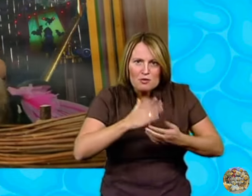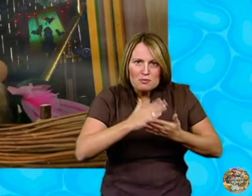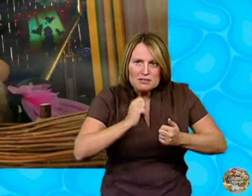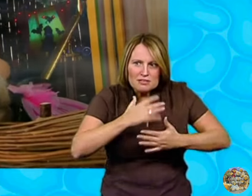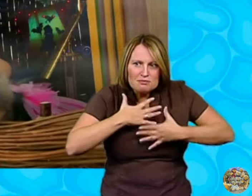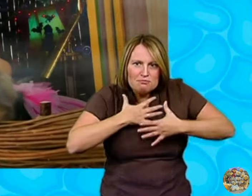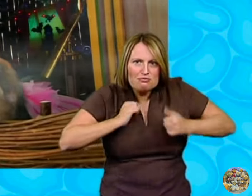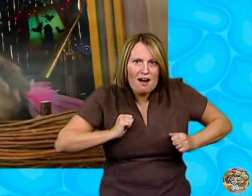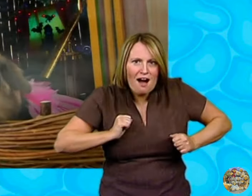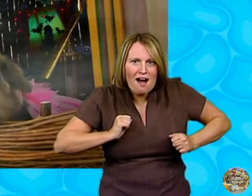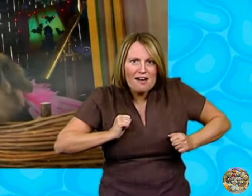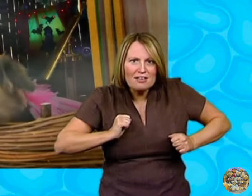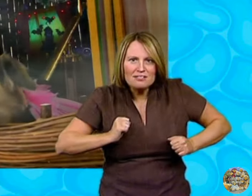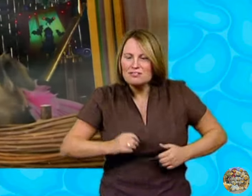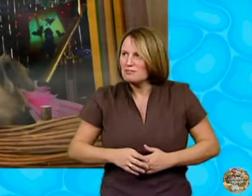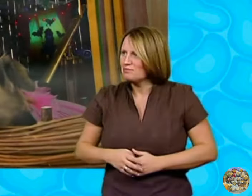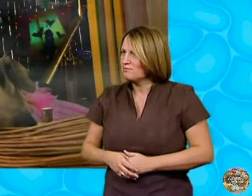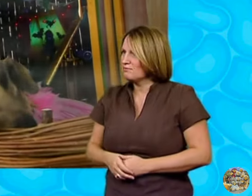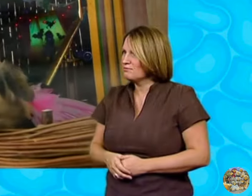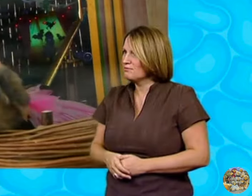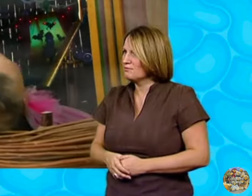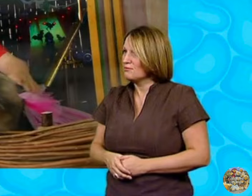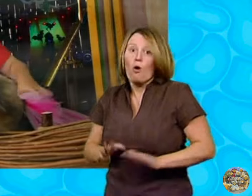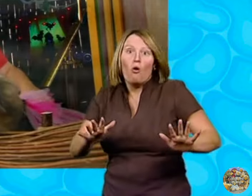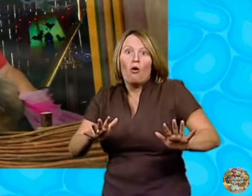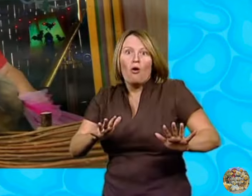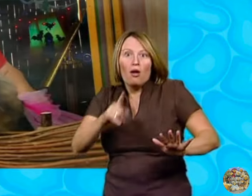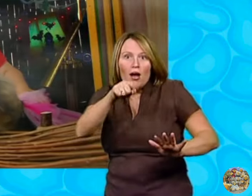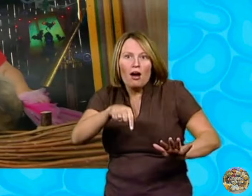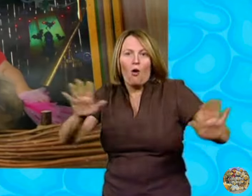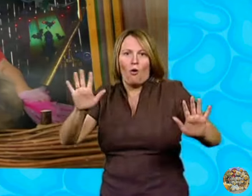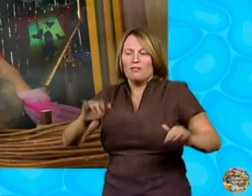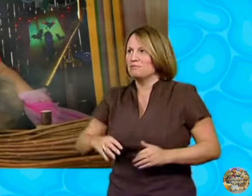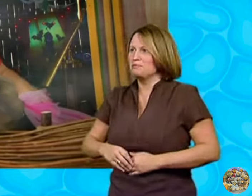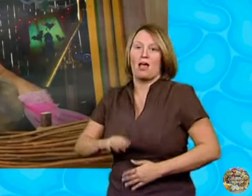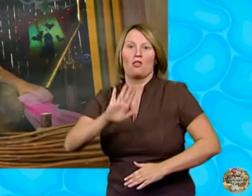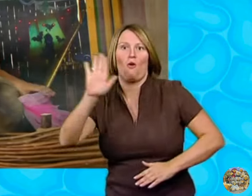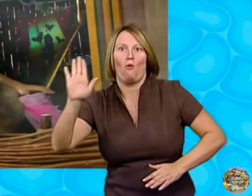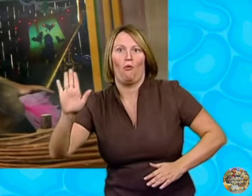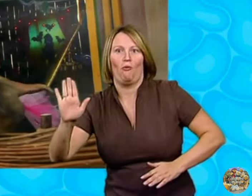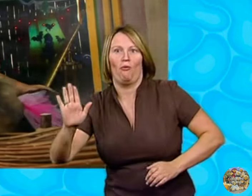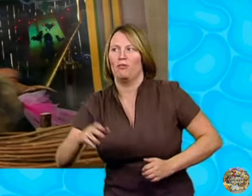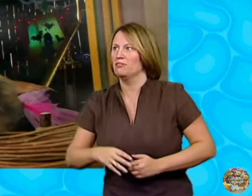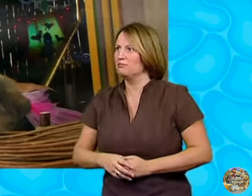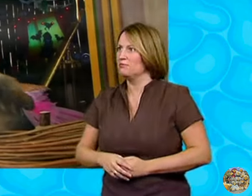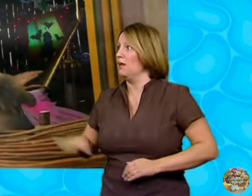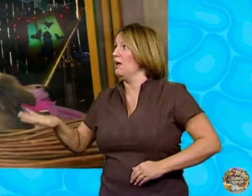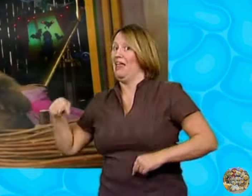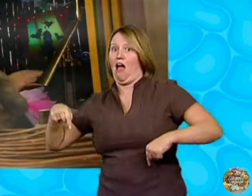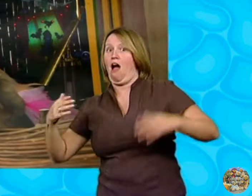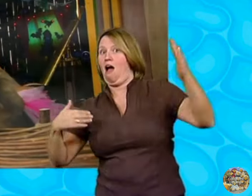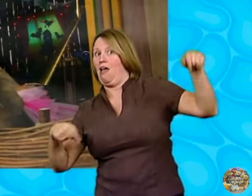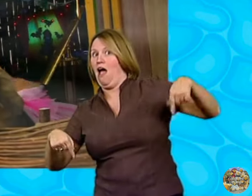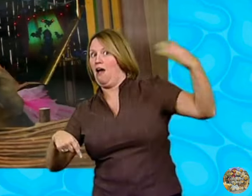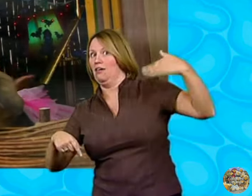Because this is going to be a surprise. Oh, you're here. Hello. They're here,